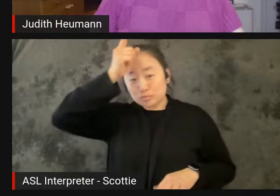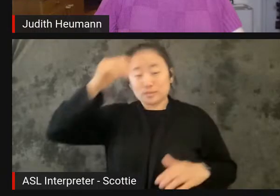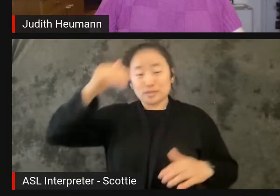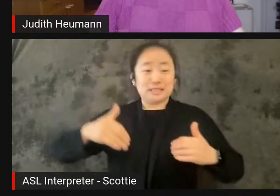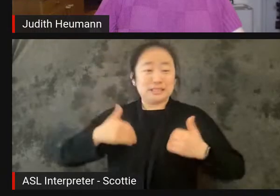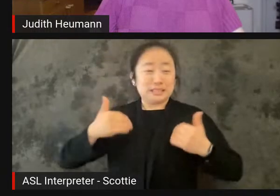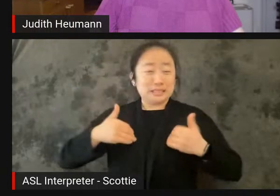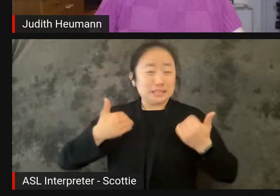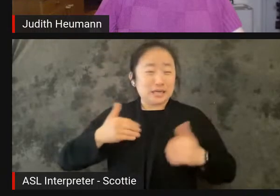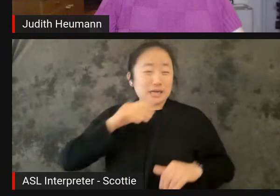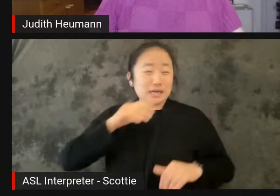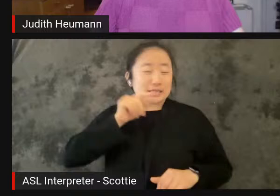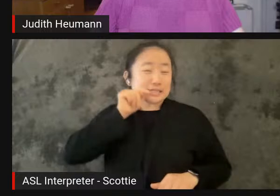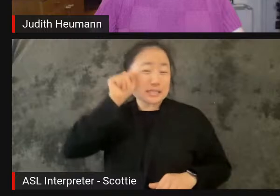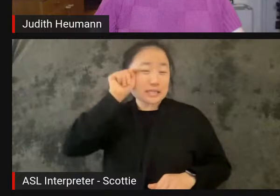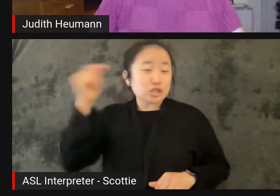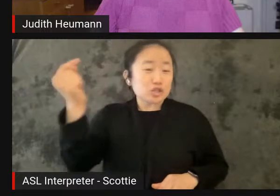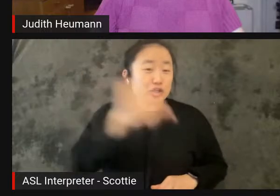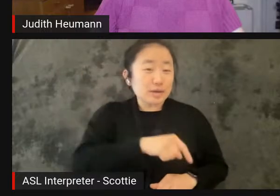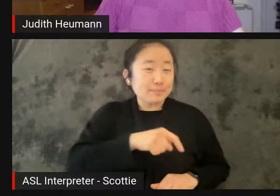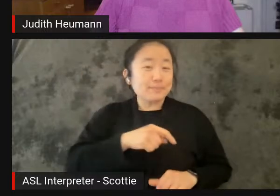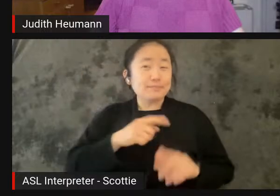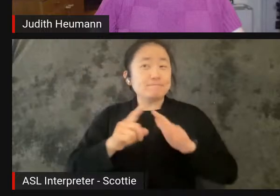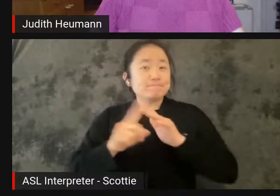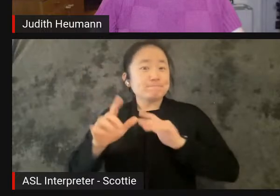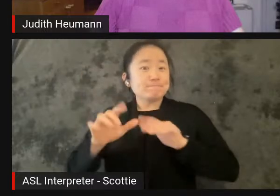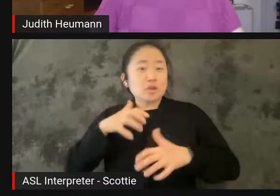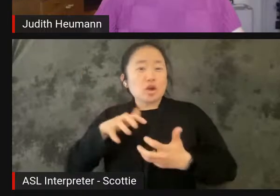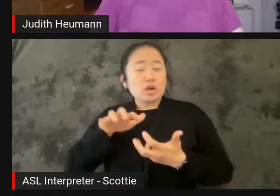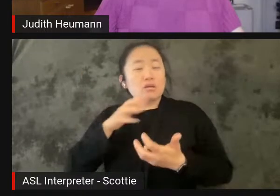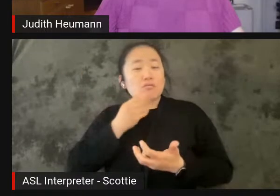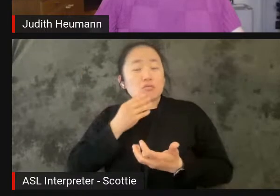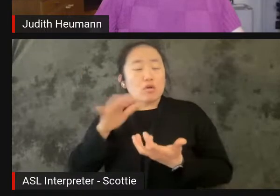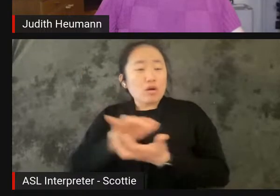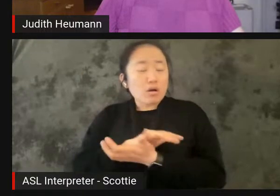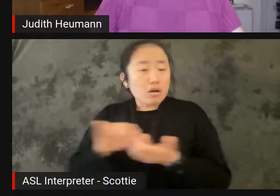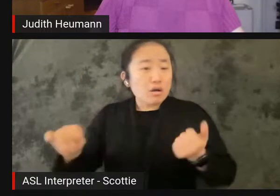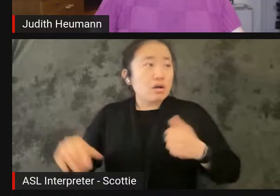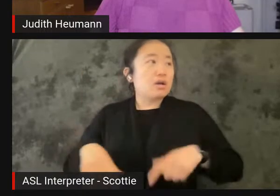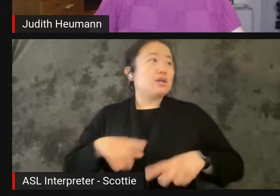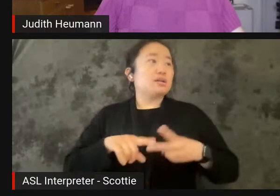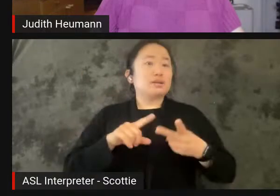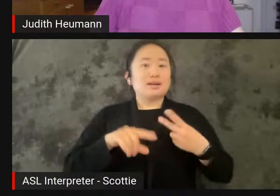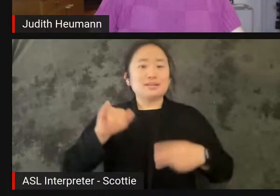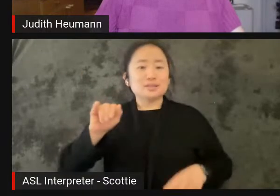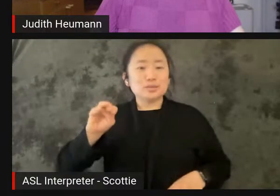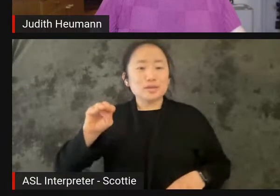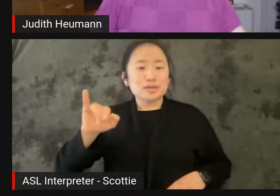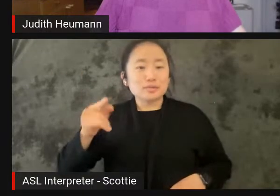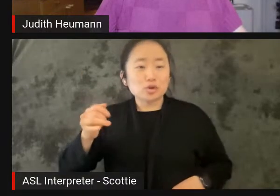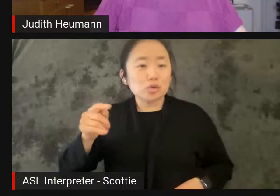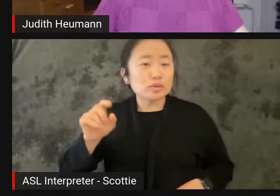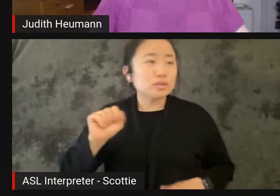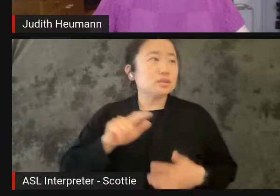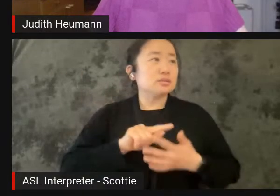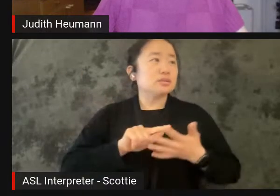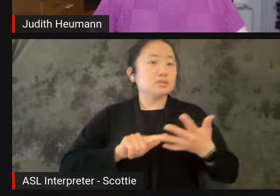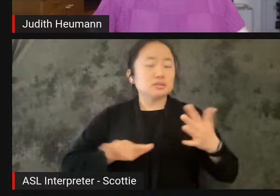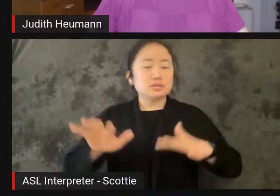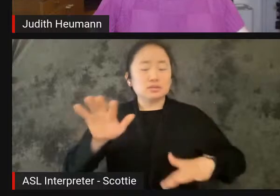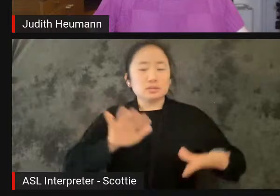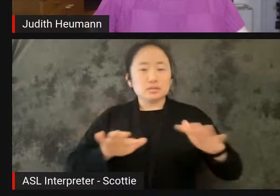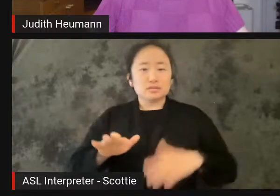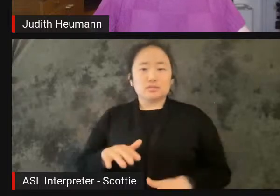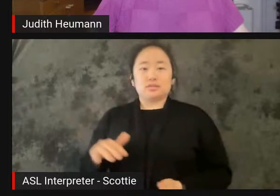teenagers. Various contexts going on there. But basically the doctor could have reacted in any number